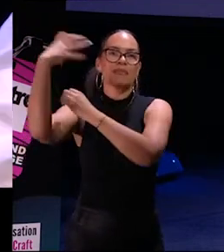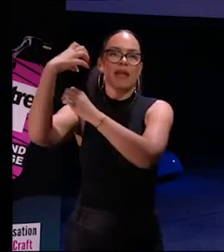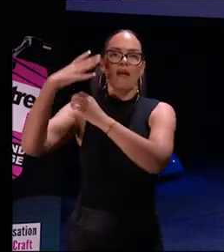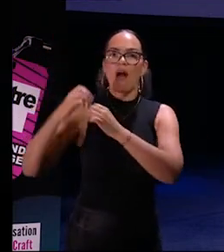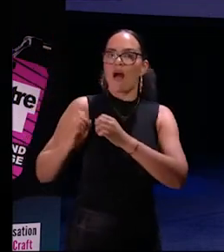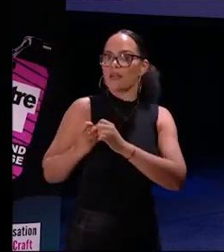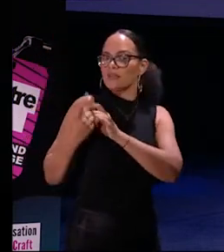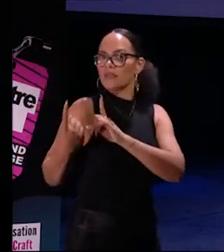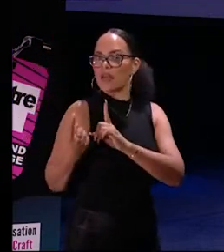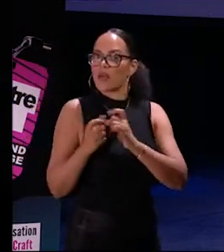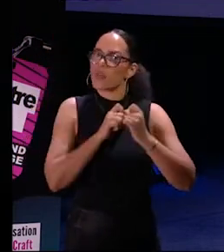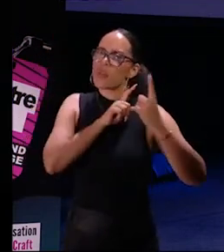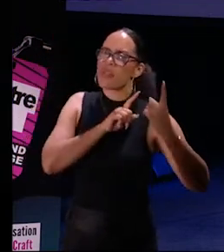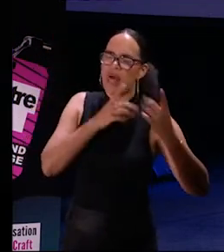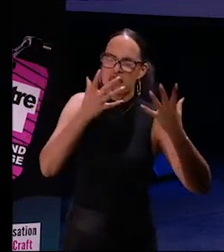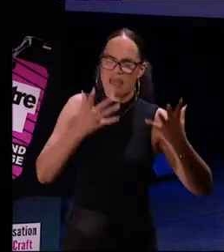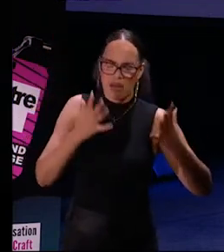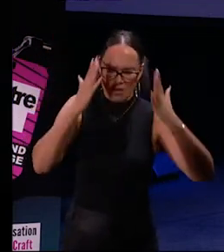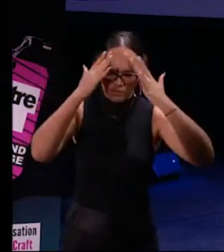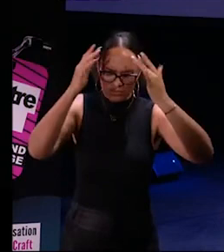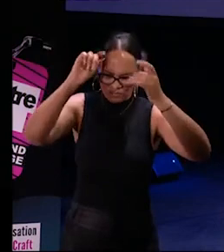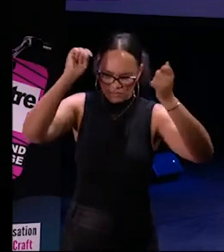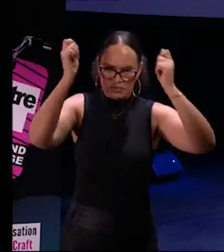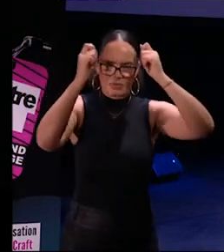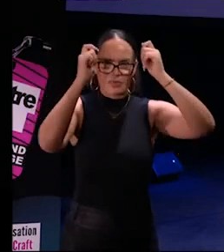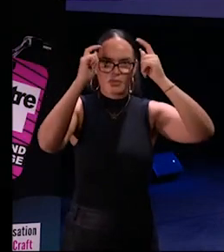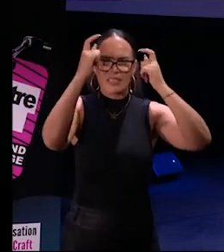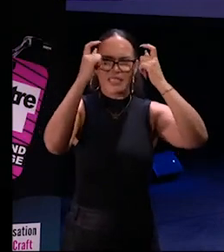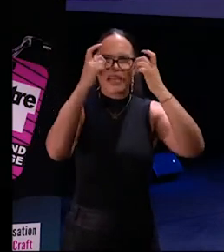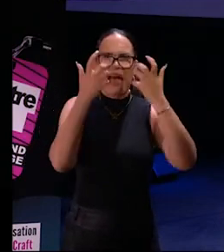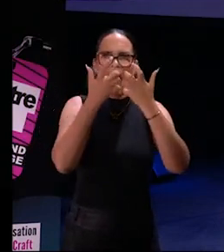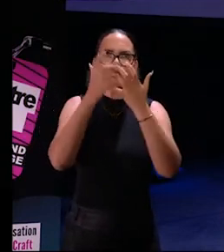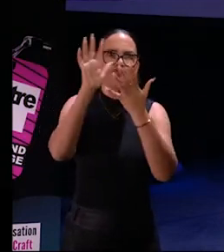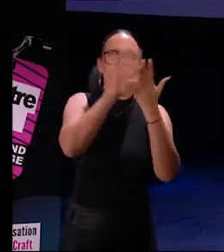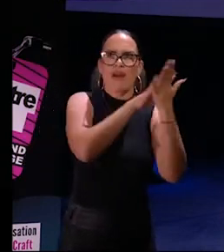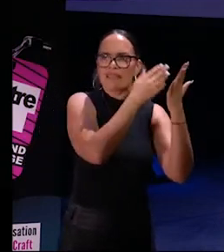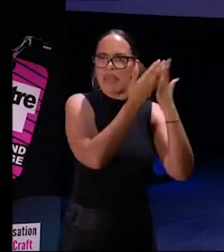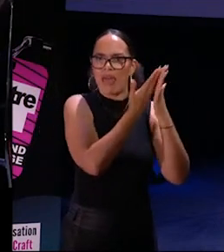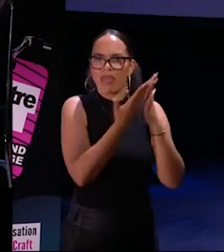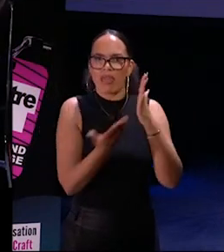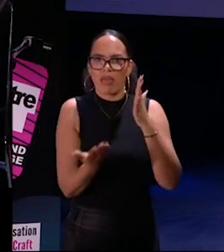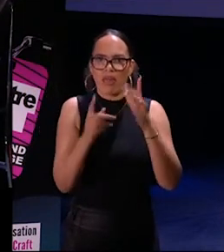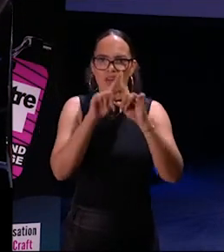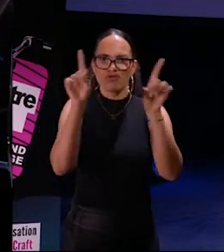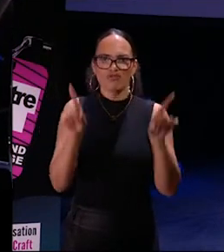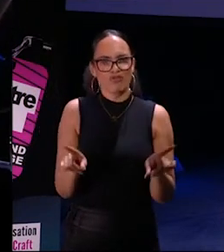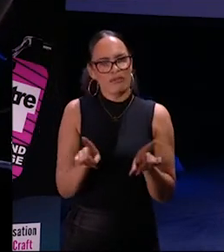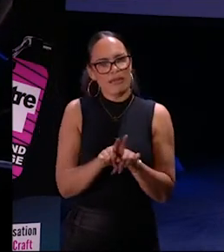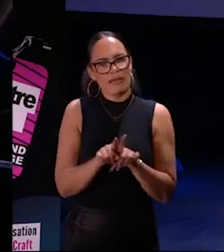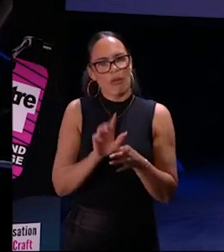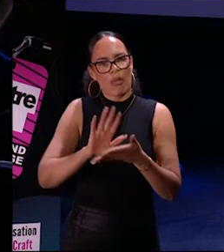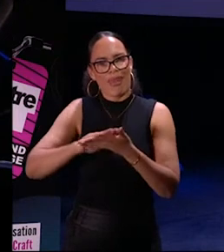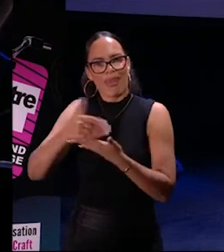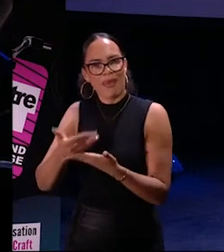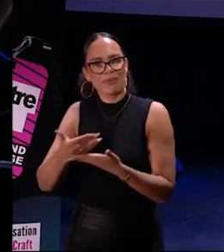them. And now I have to now think about how that's going to translate into two speakers on a laptop